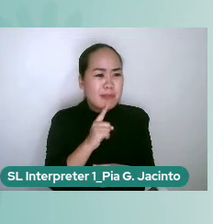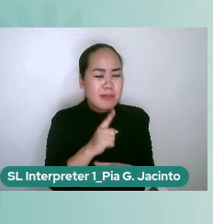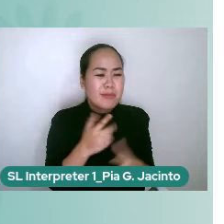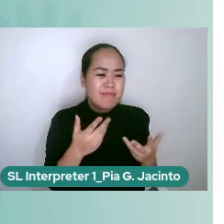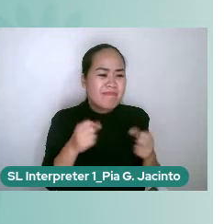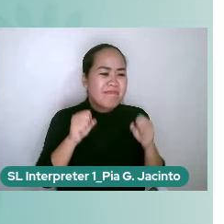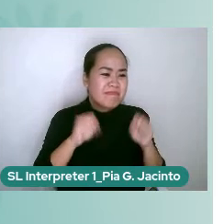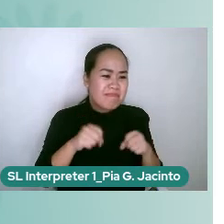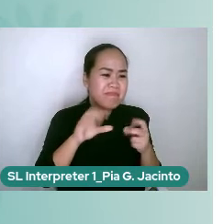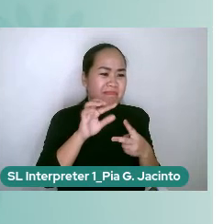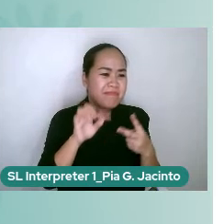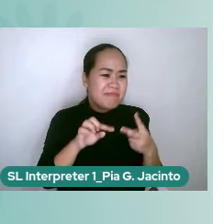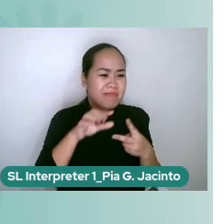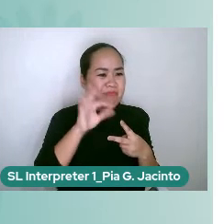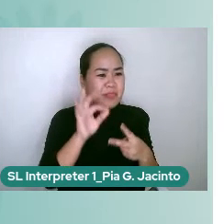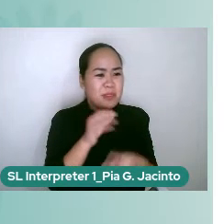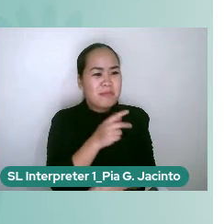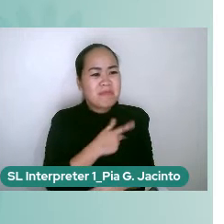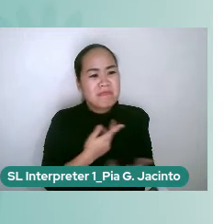participant.